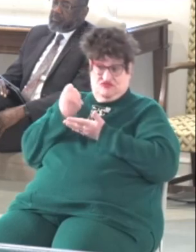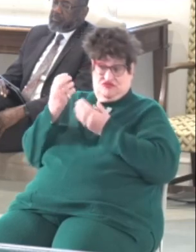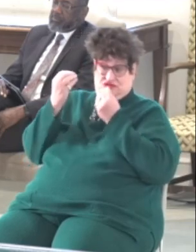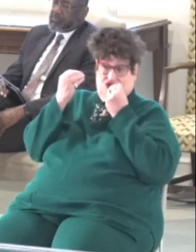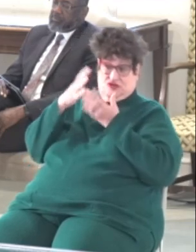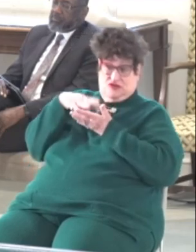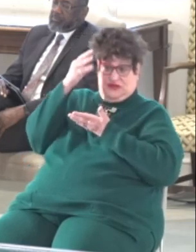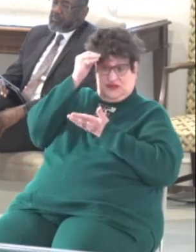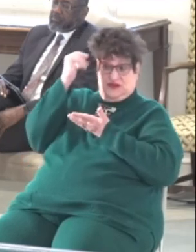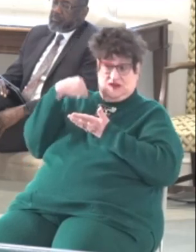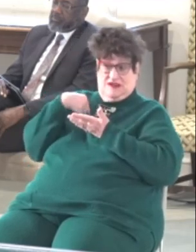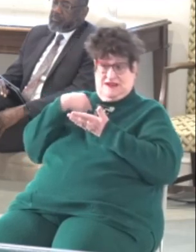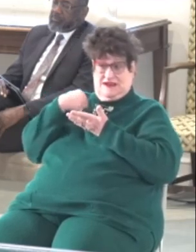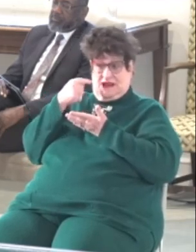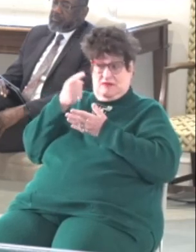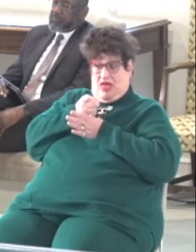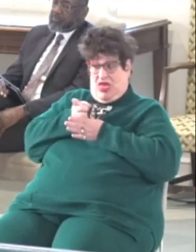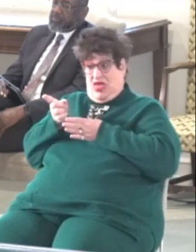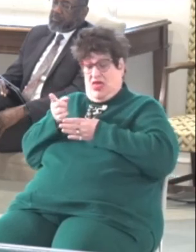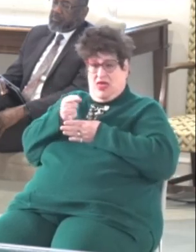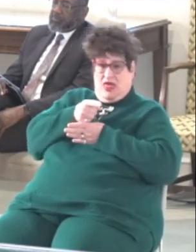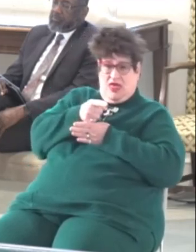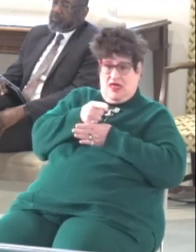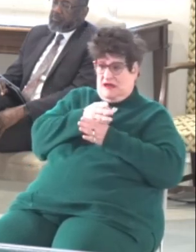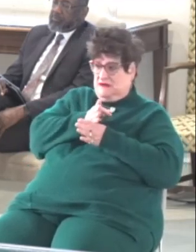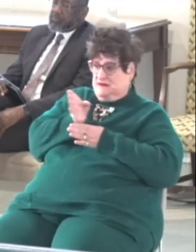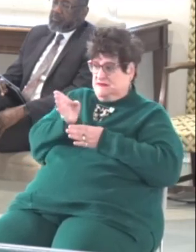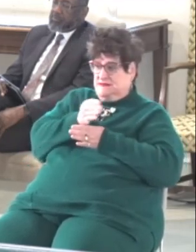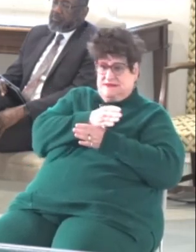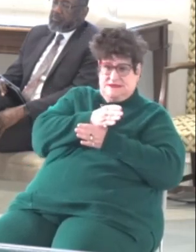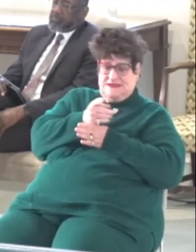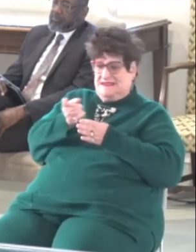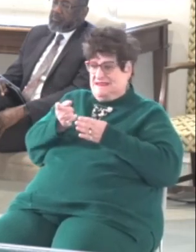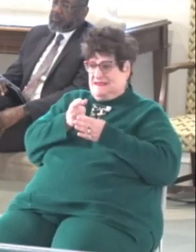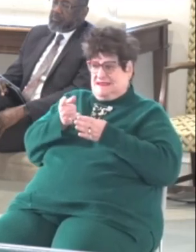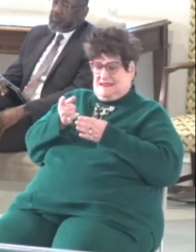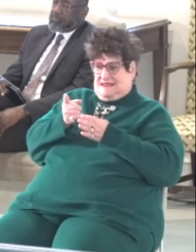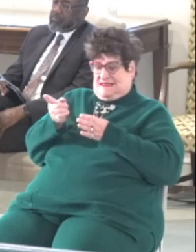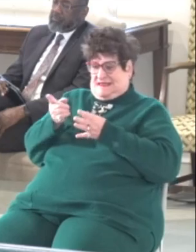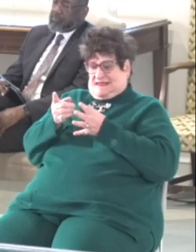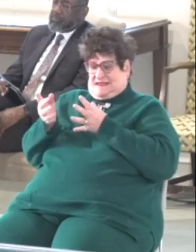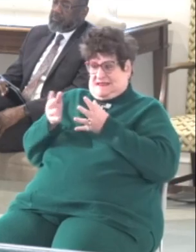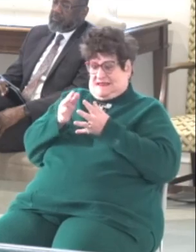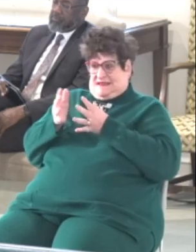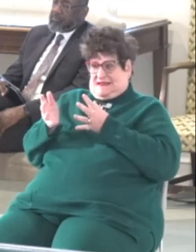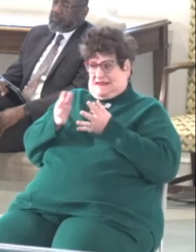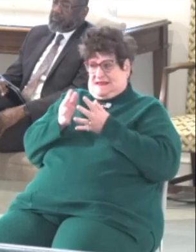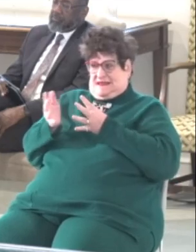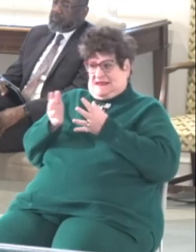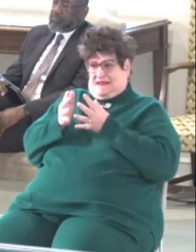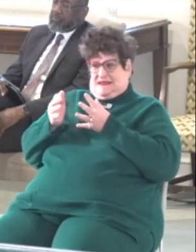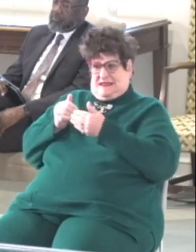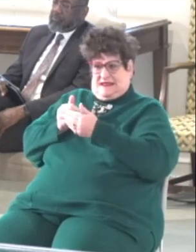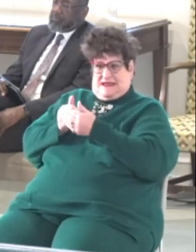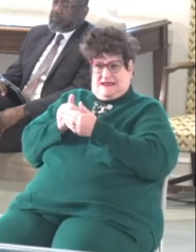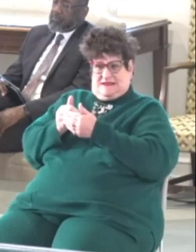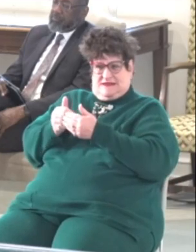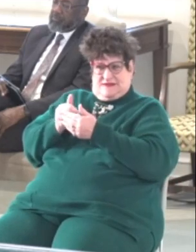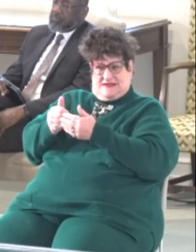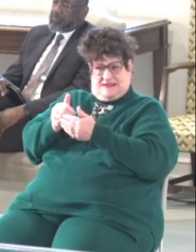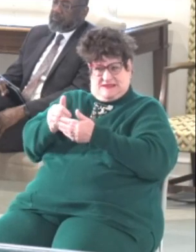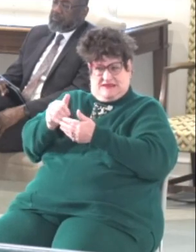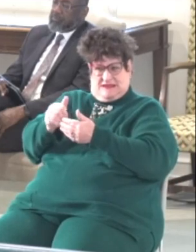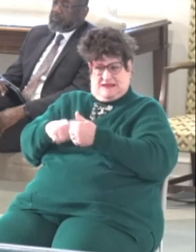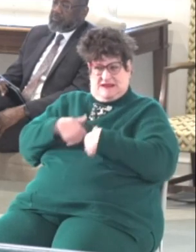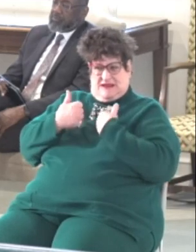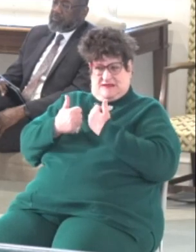feeling very betwixt and between as a dear loved one is nearing the end of his life, that